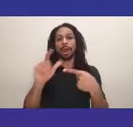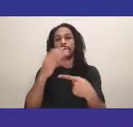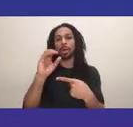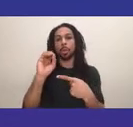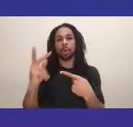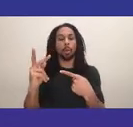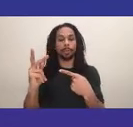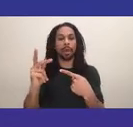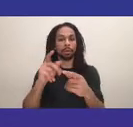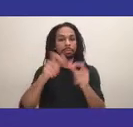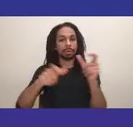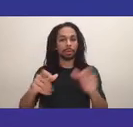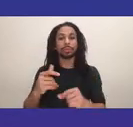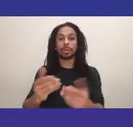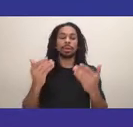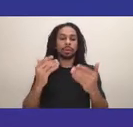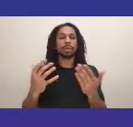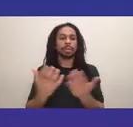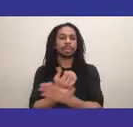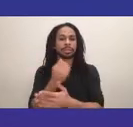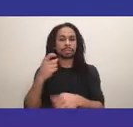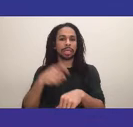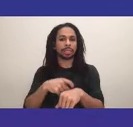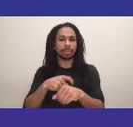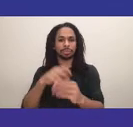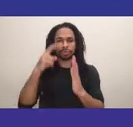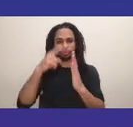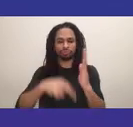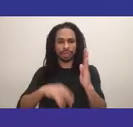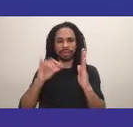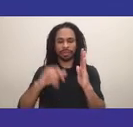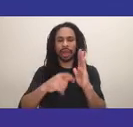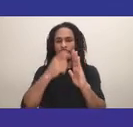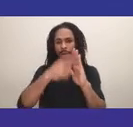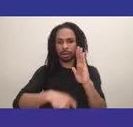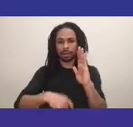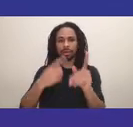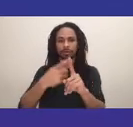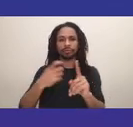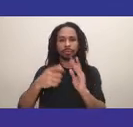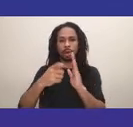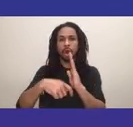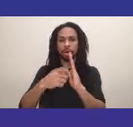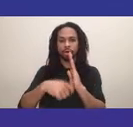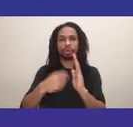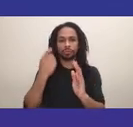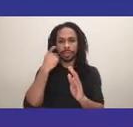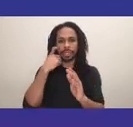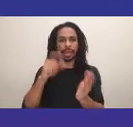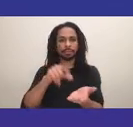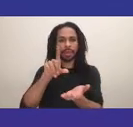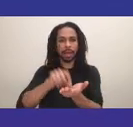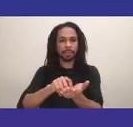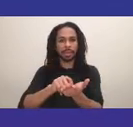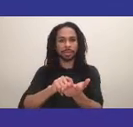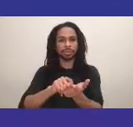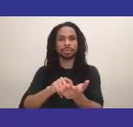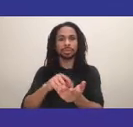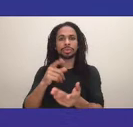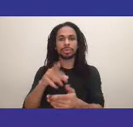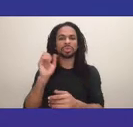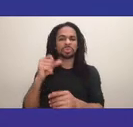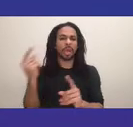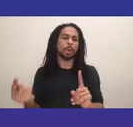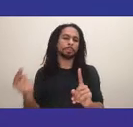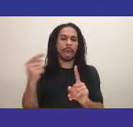excerpt if possible. From an article that was recently published. or I'm sure you can come back